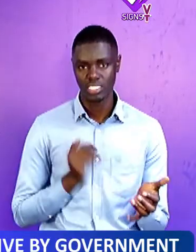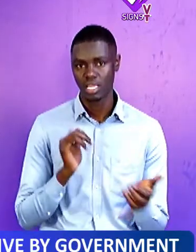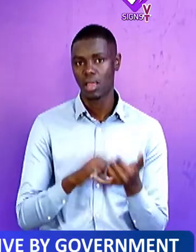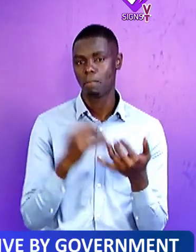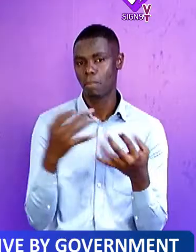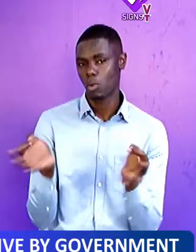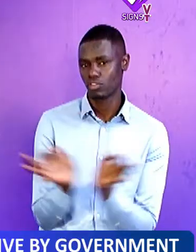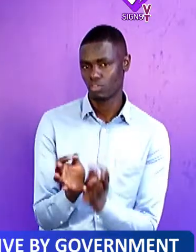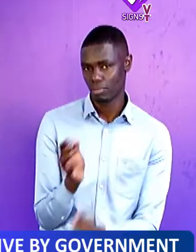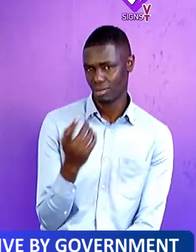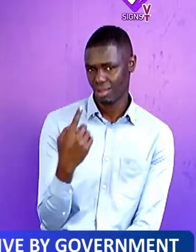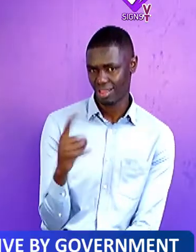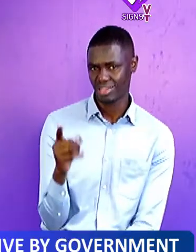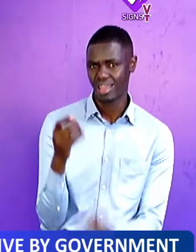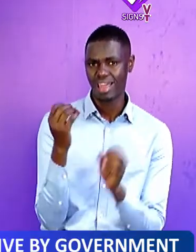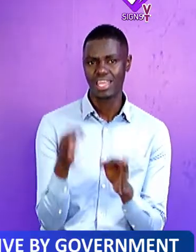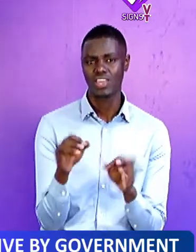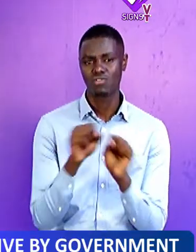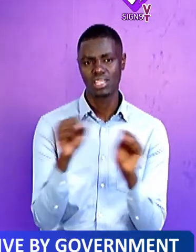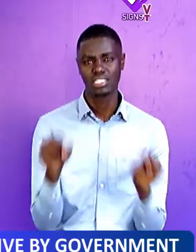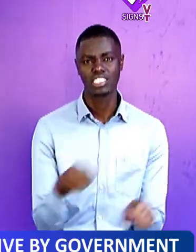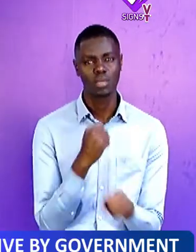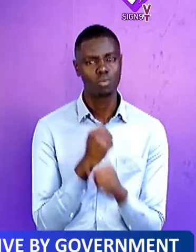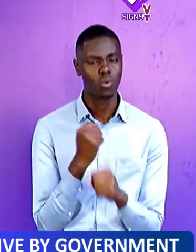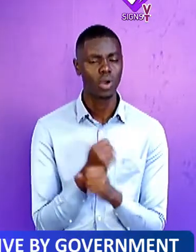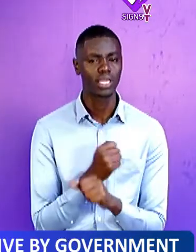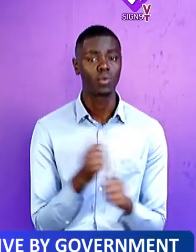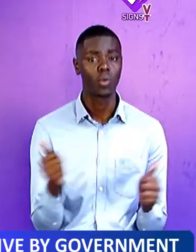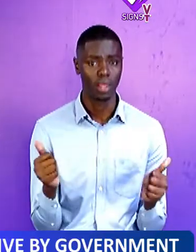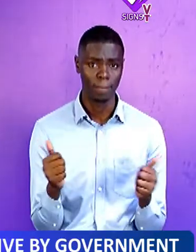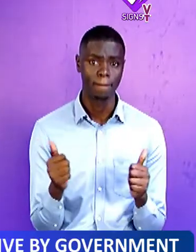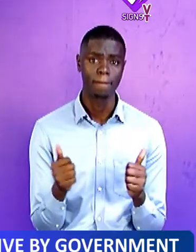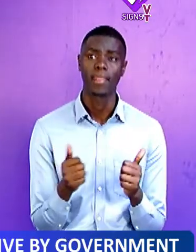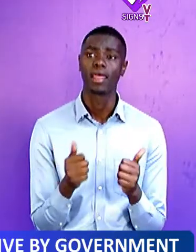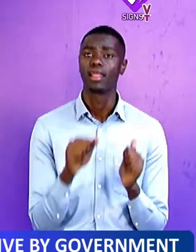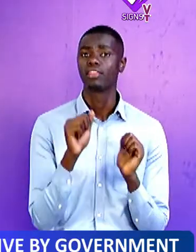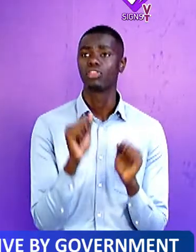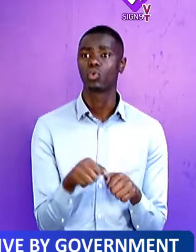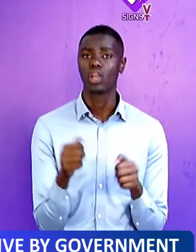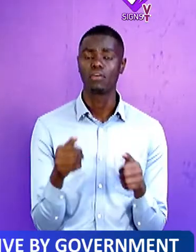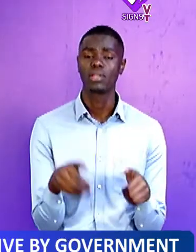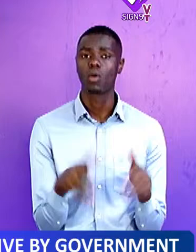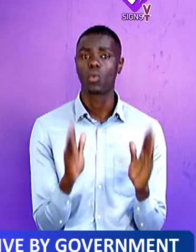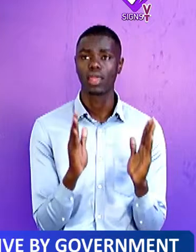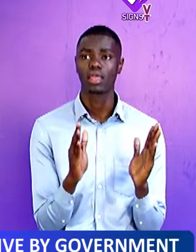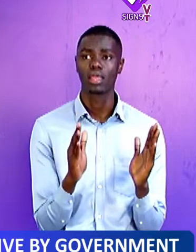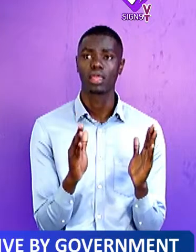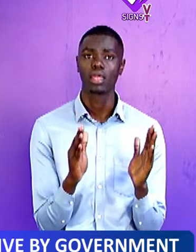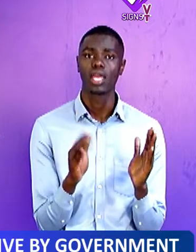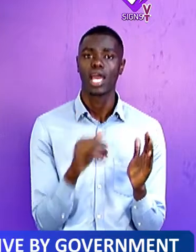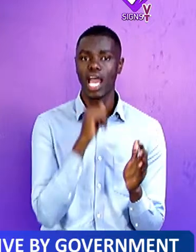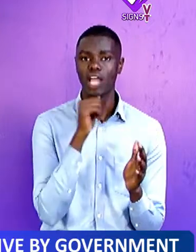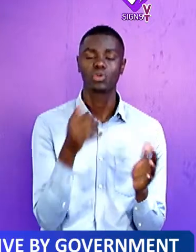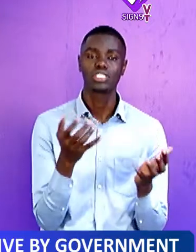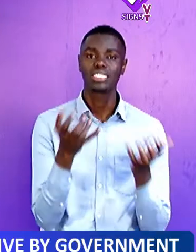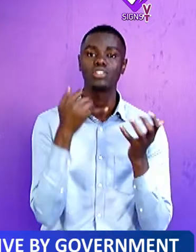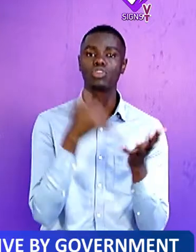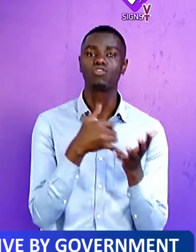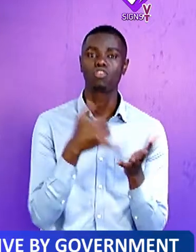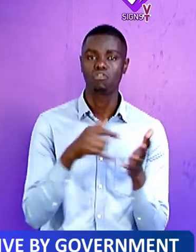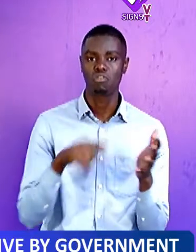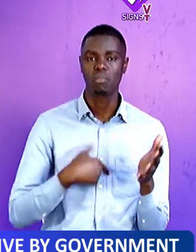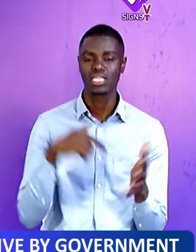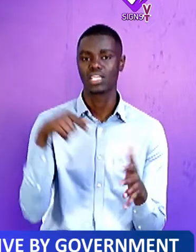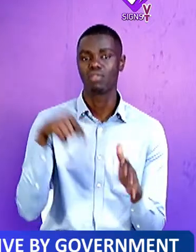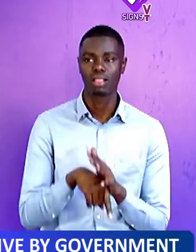Now, if the systems were working, isn't it? There could be a way on which I don't have to involve myself too much.